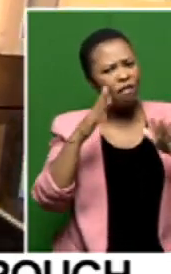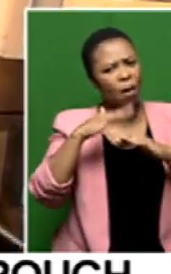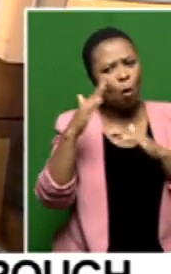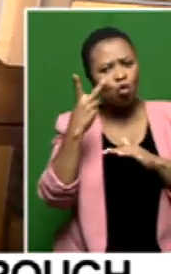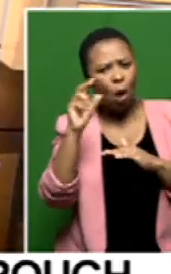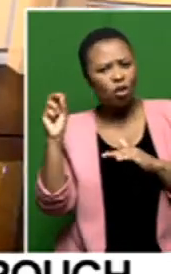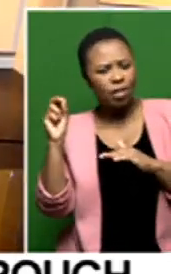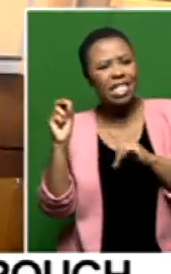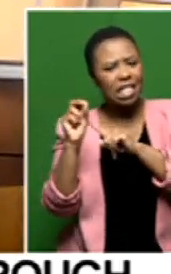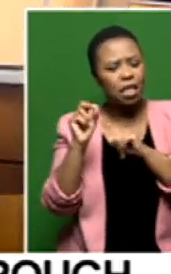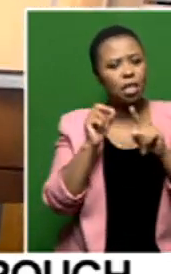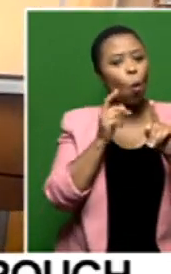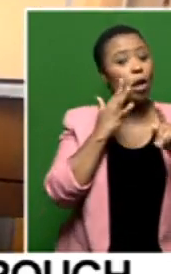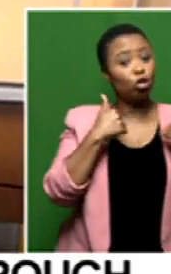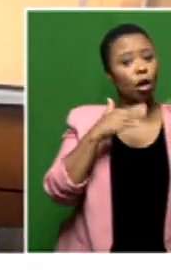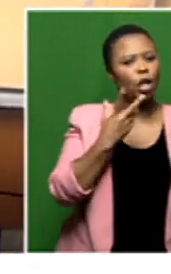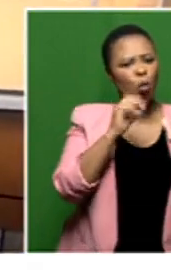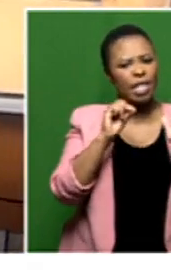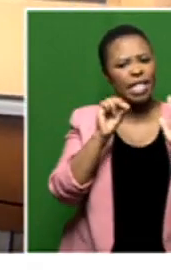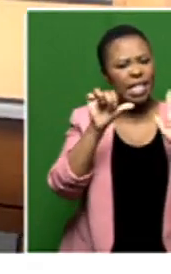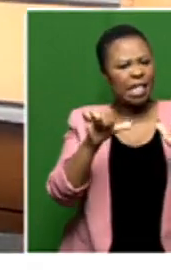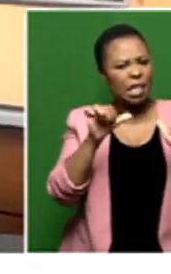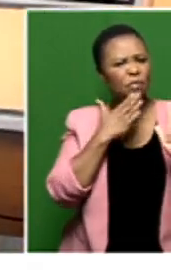its inception in 2016. Tell us more about this.